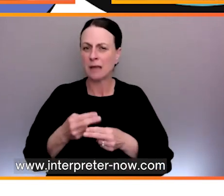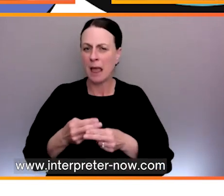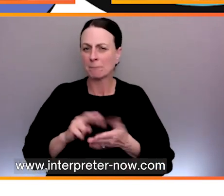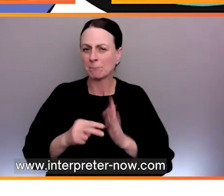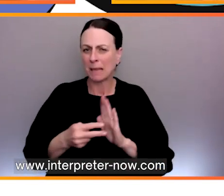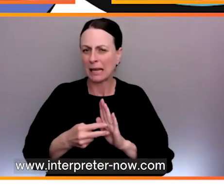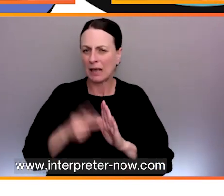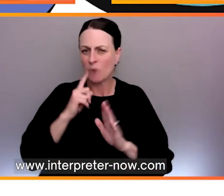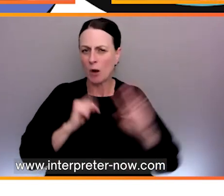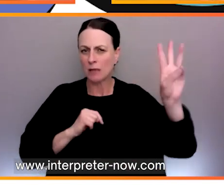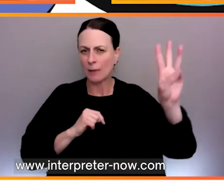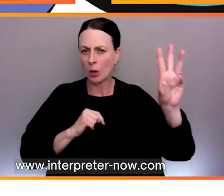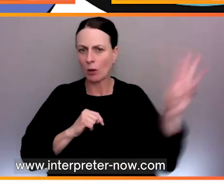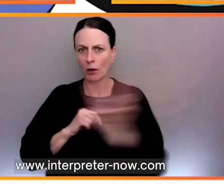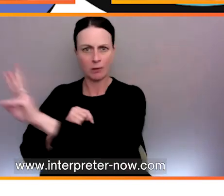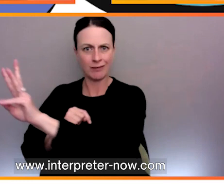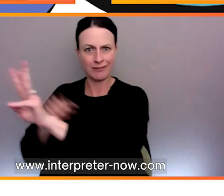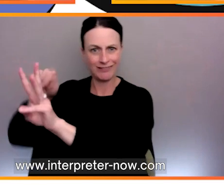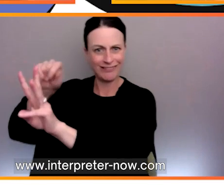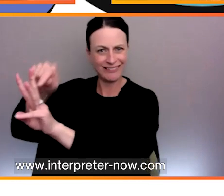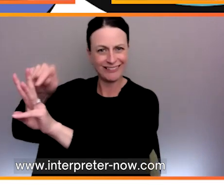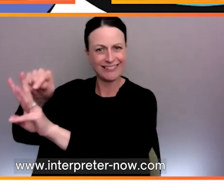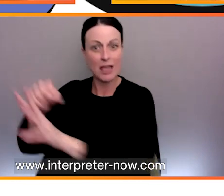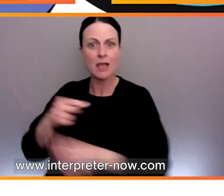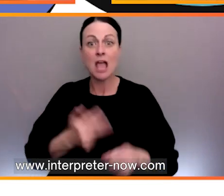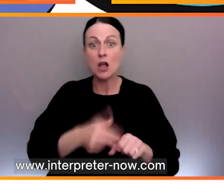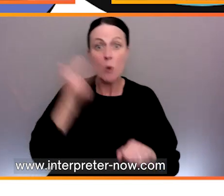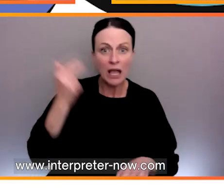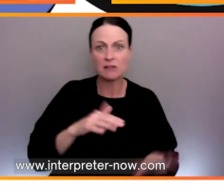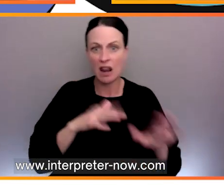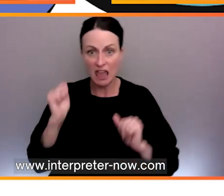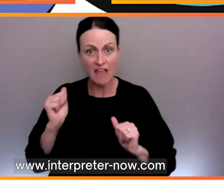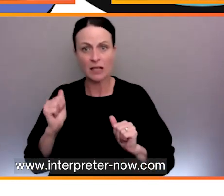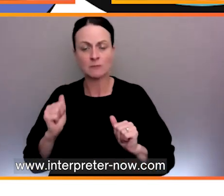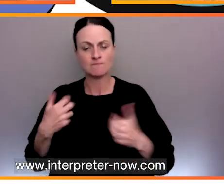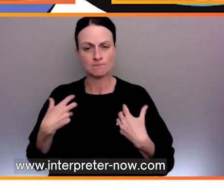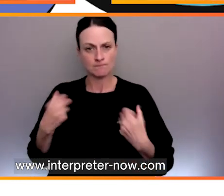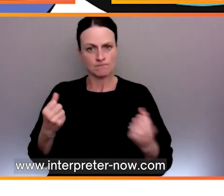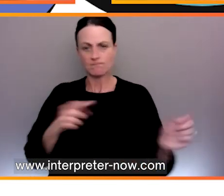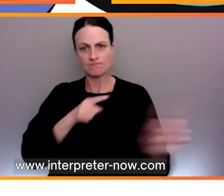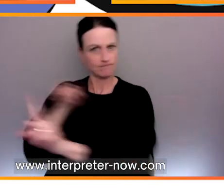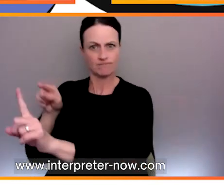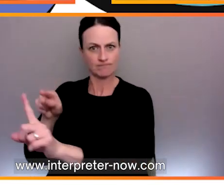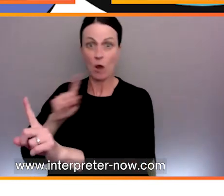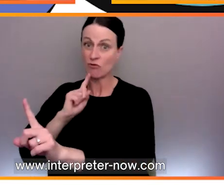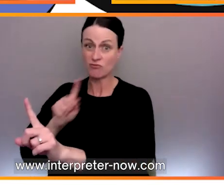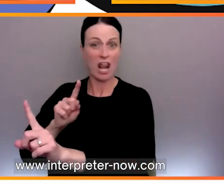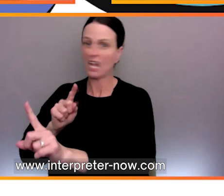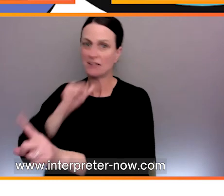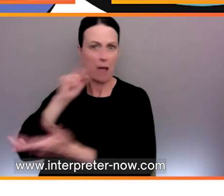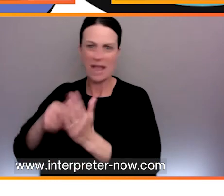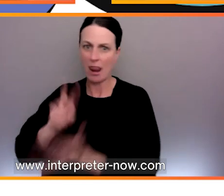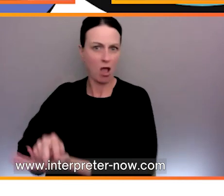doesn't mean you're a quitter or you're a failure or you're a loser. In fact, it could